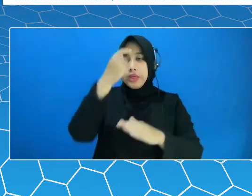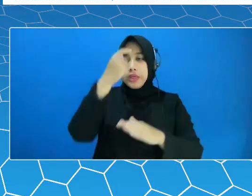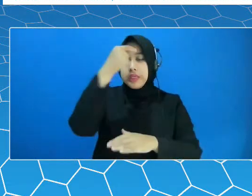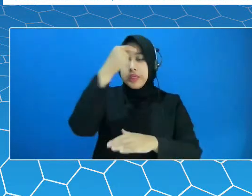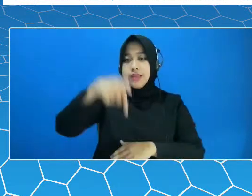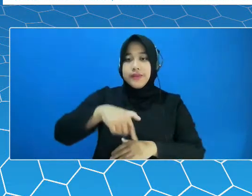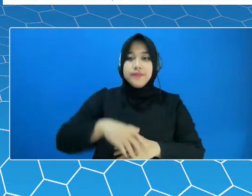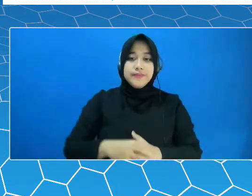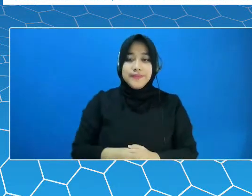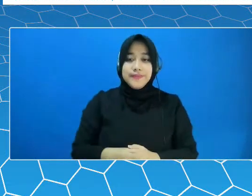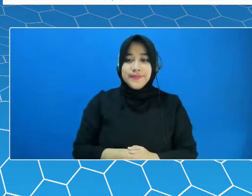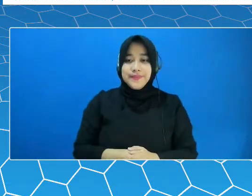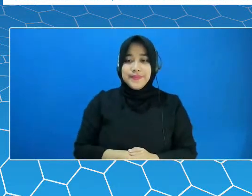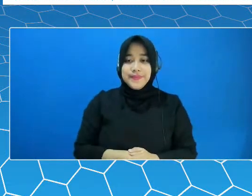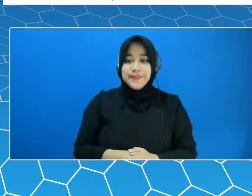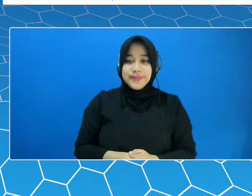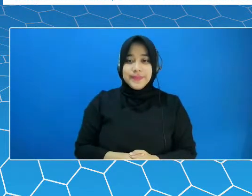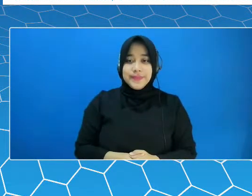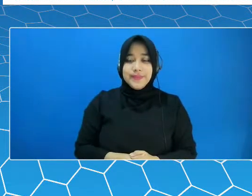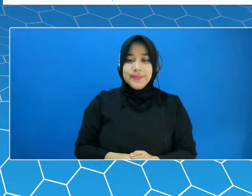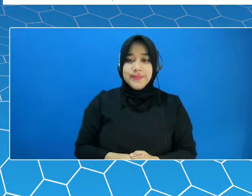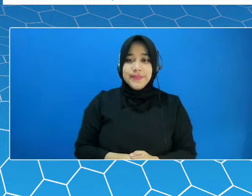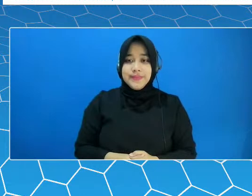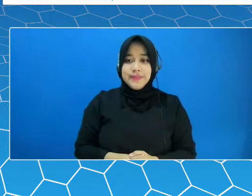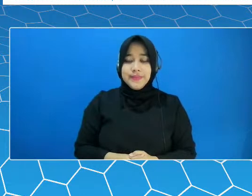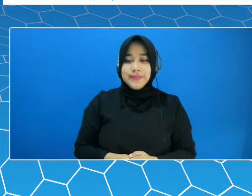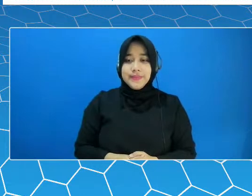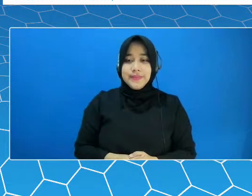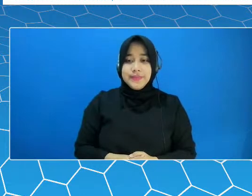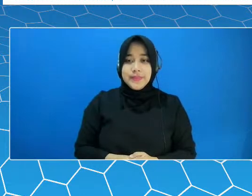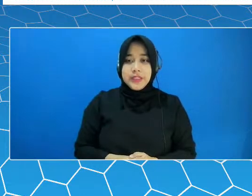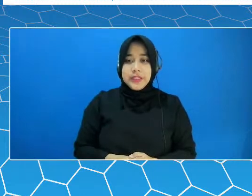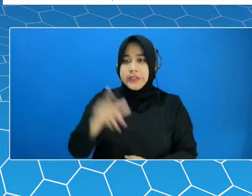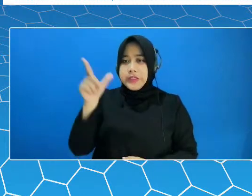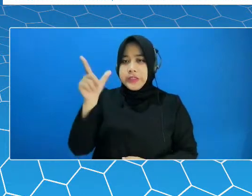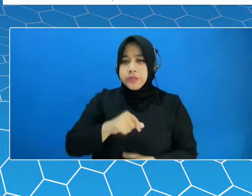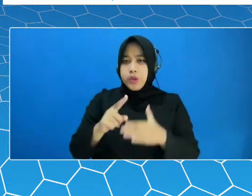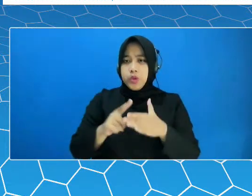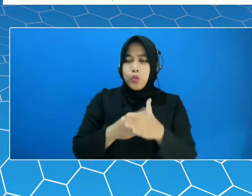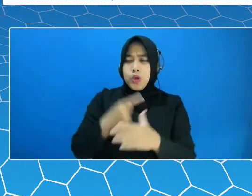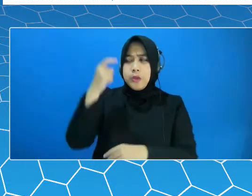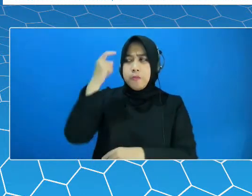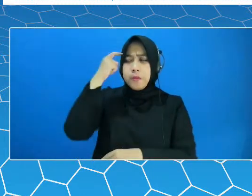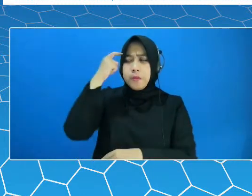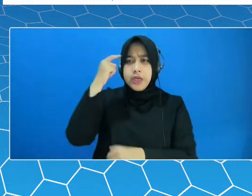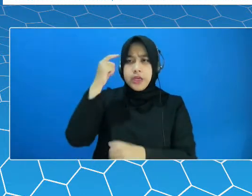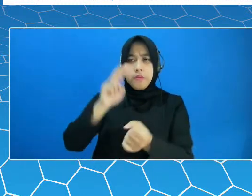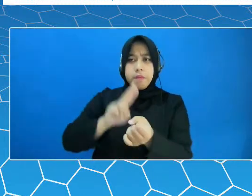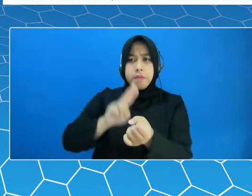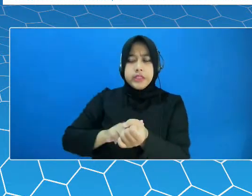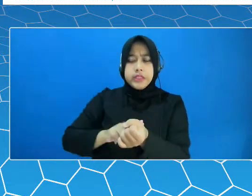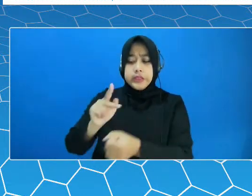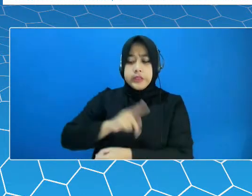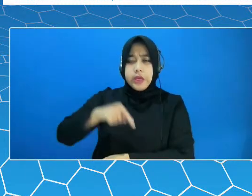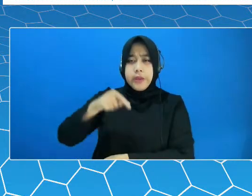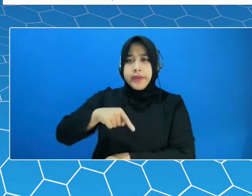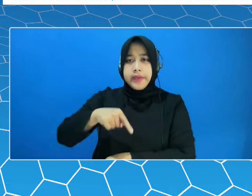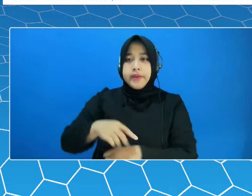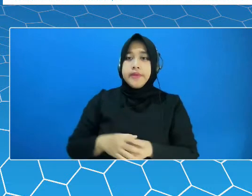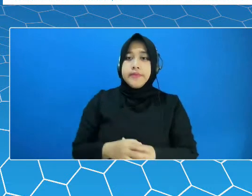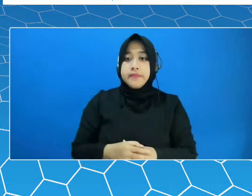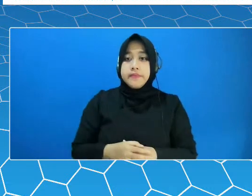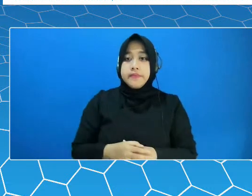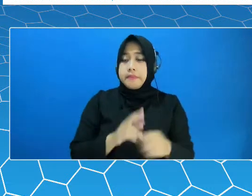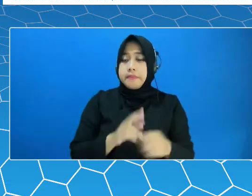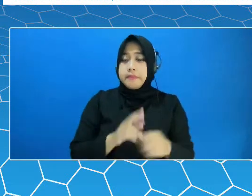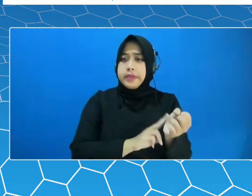And immediately we had to start thinking about our patients in cardiac surgery patients. Because we have a long waiting